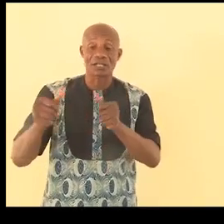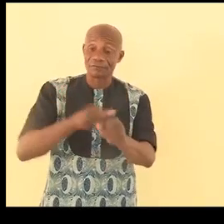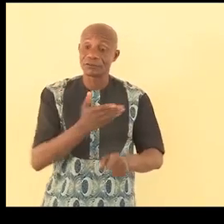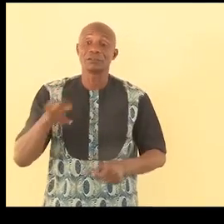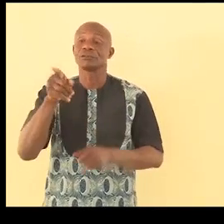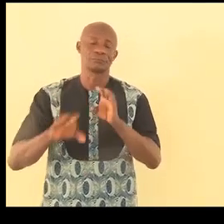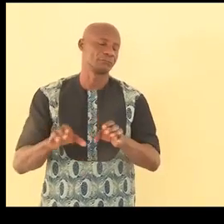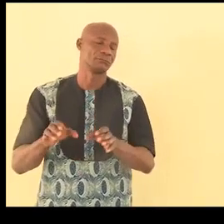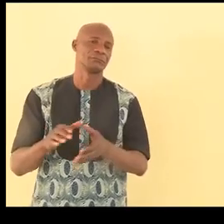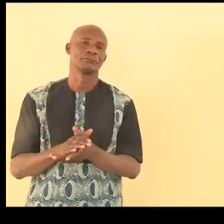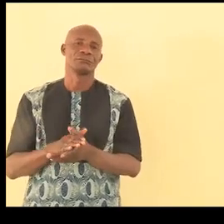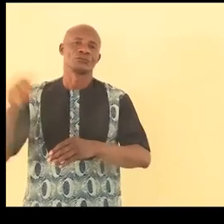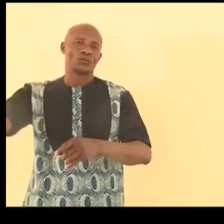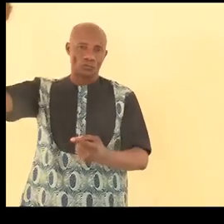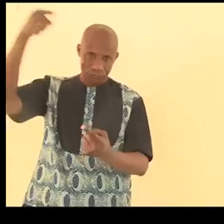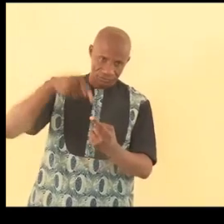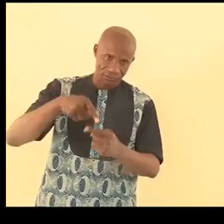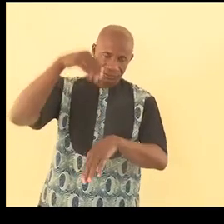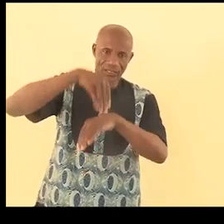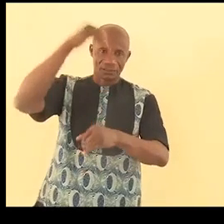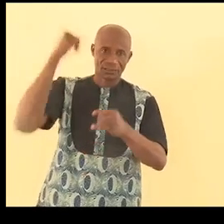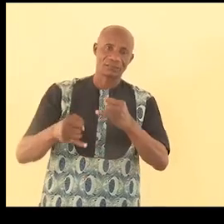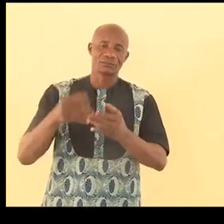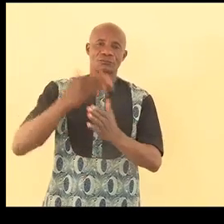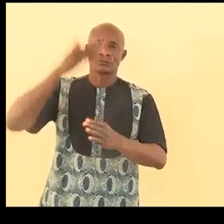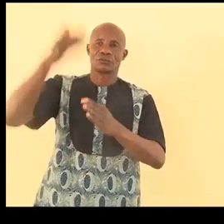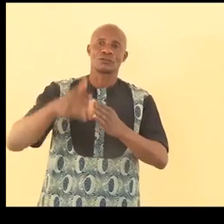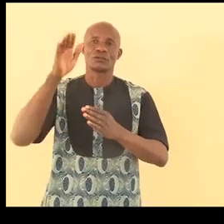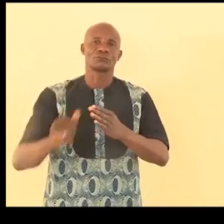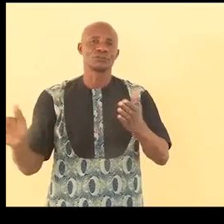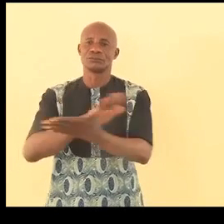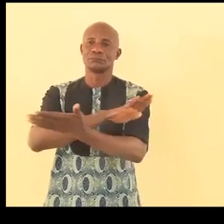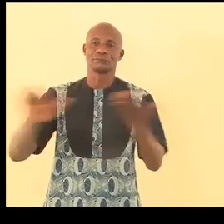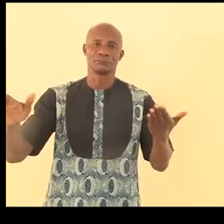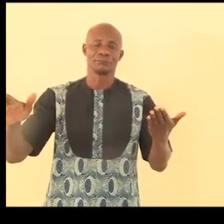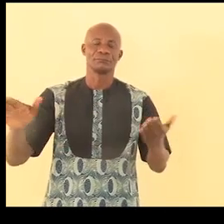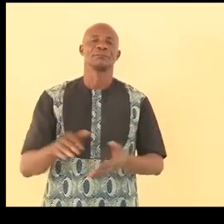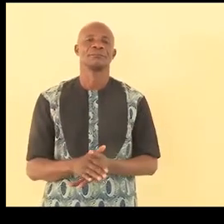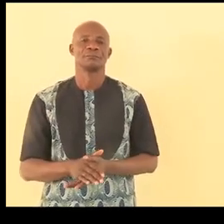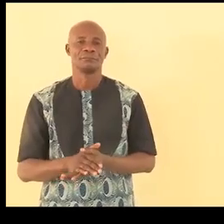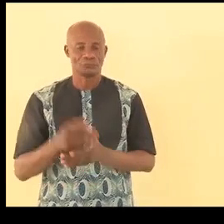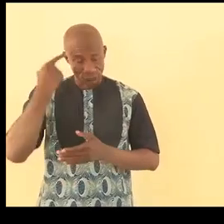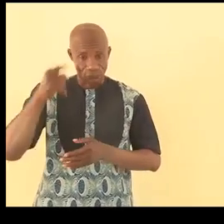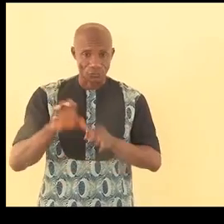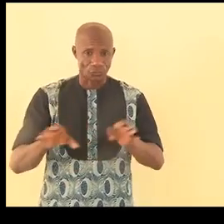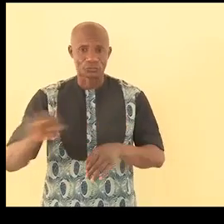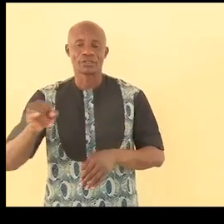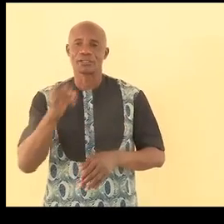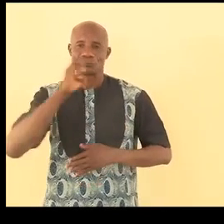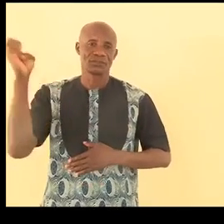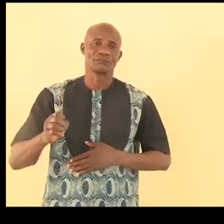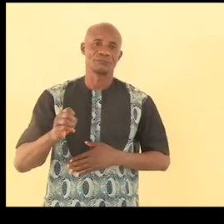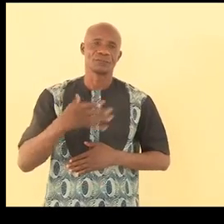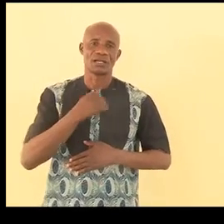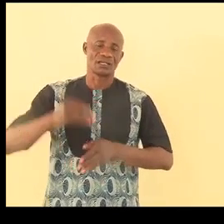in everything you do until at last you are completely destroyed for doing